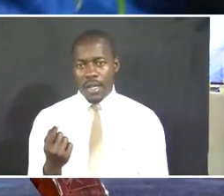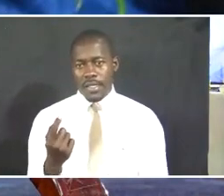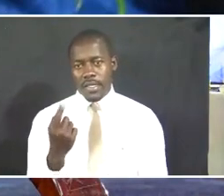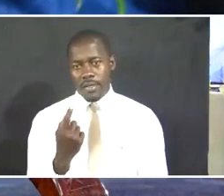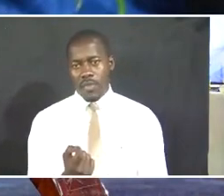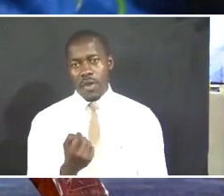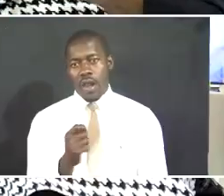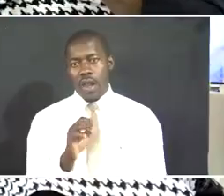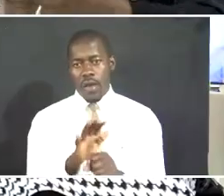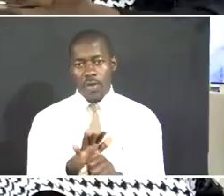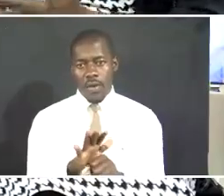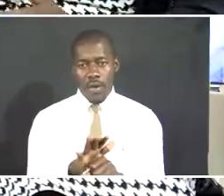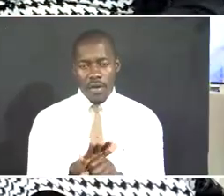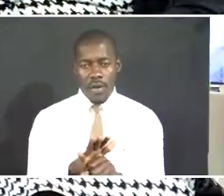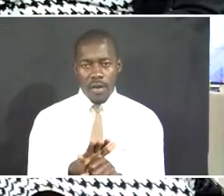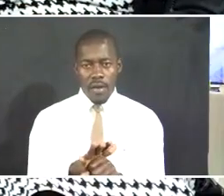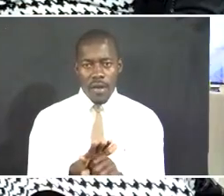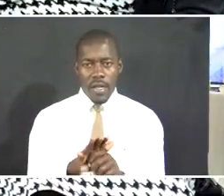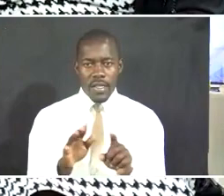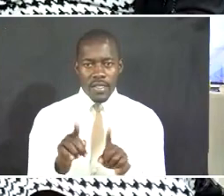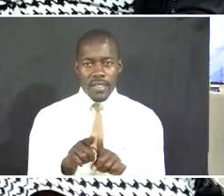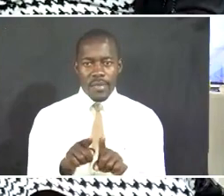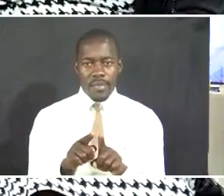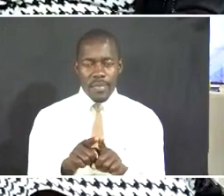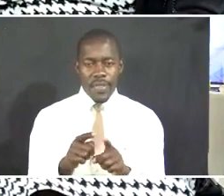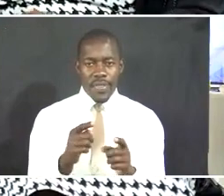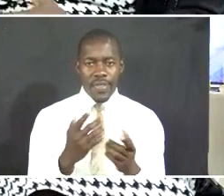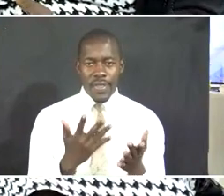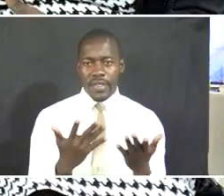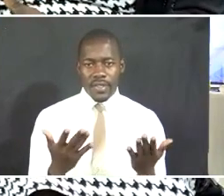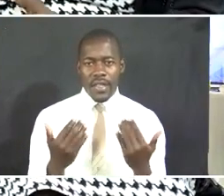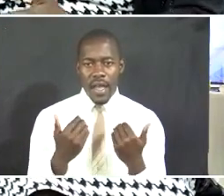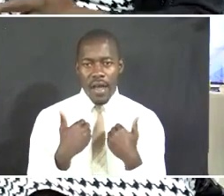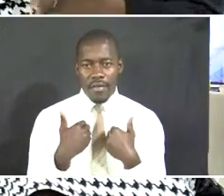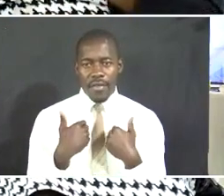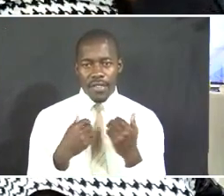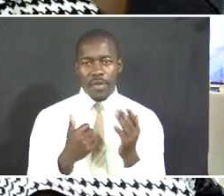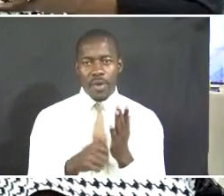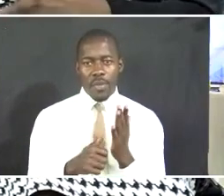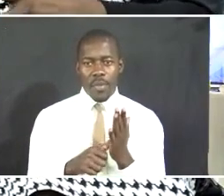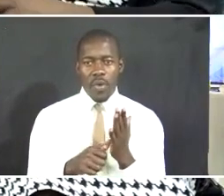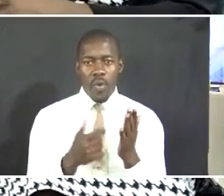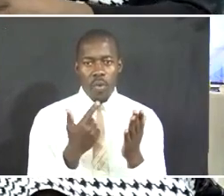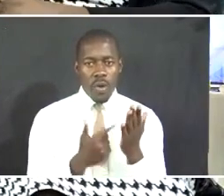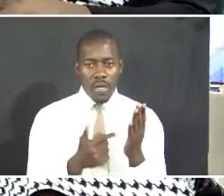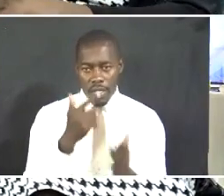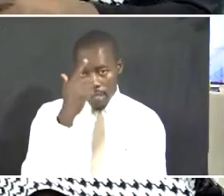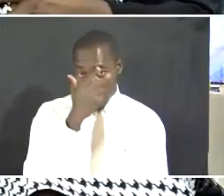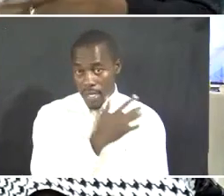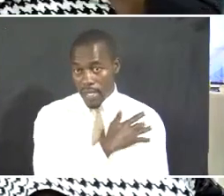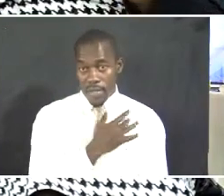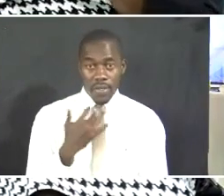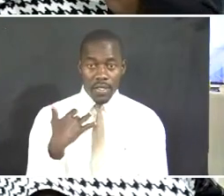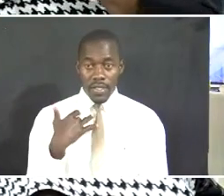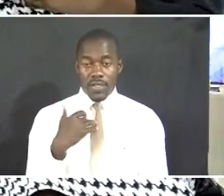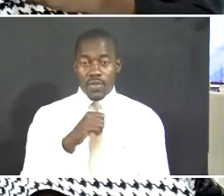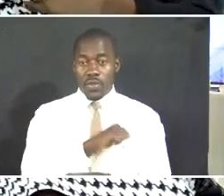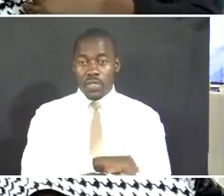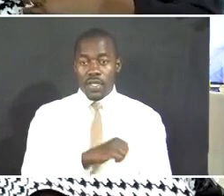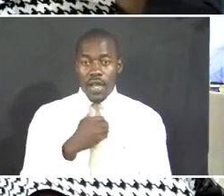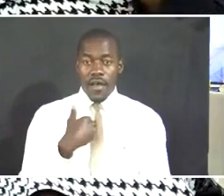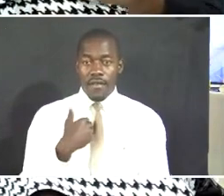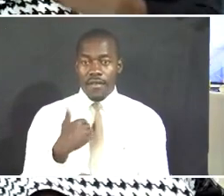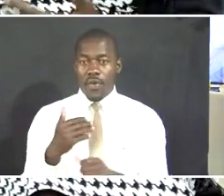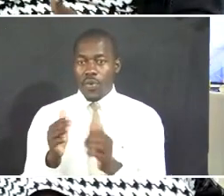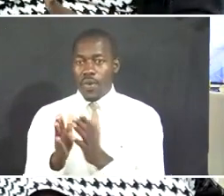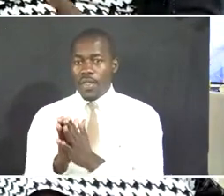struggle, even in terms of the facilities that they have. If you compare what the Catholic schools have and what the Adventist